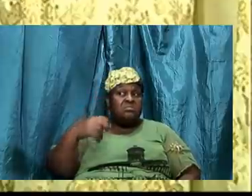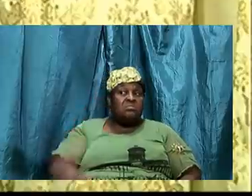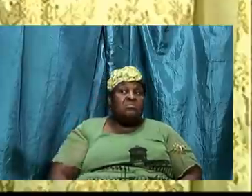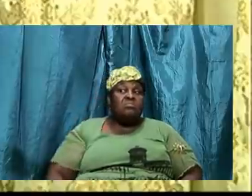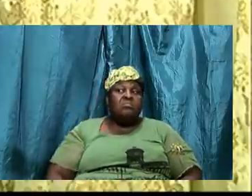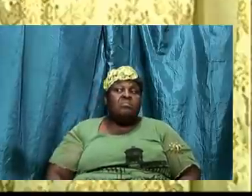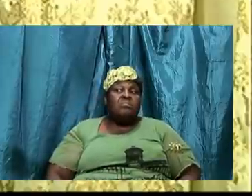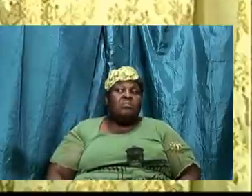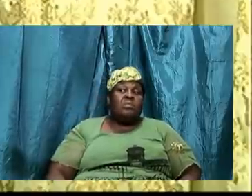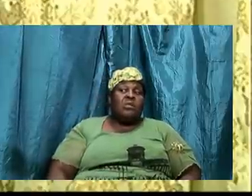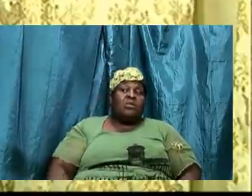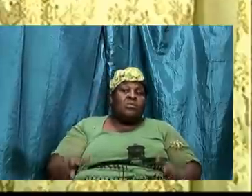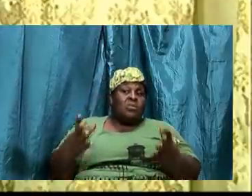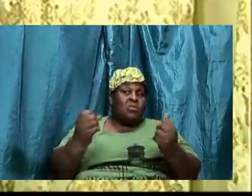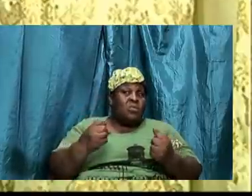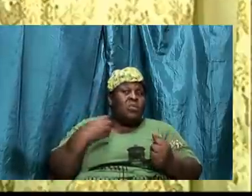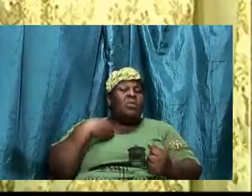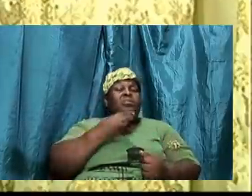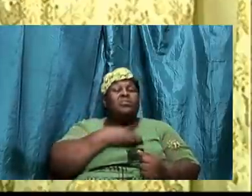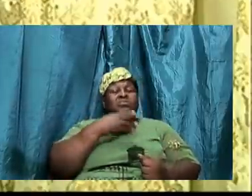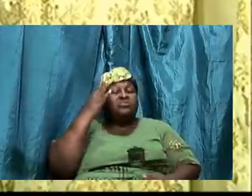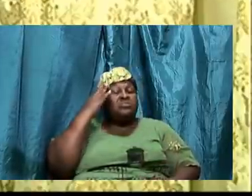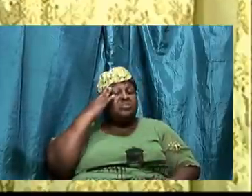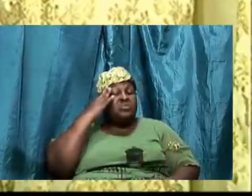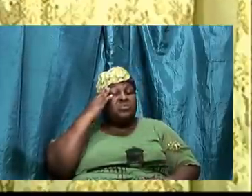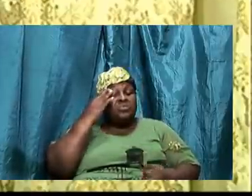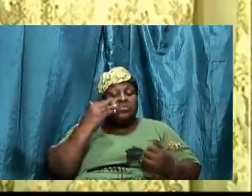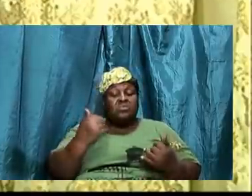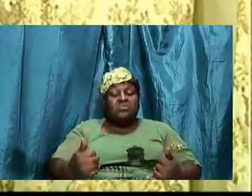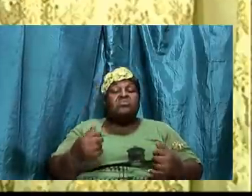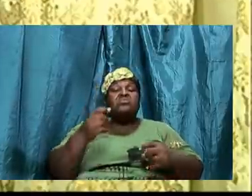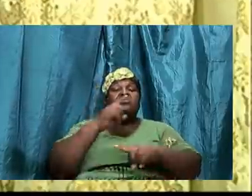But I want you to know today, child of God,